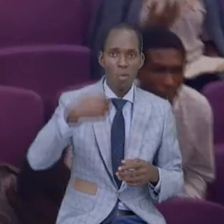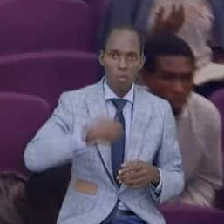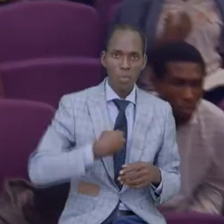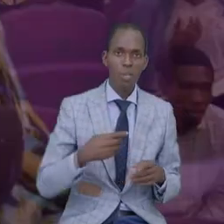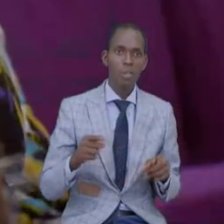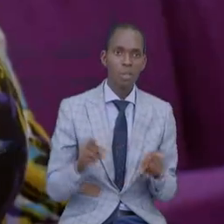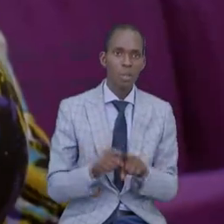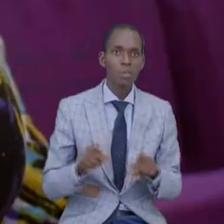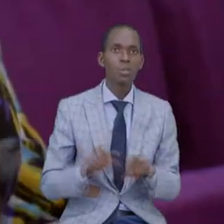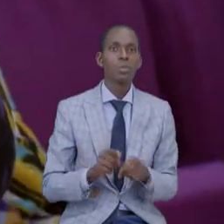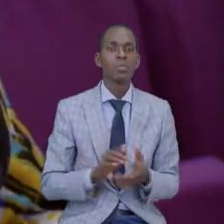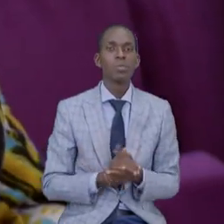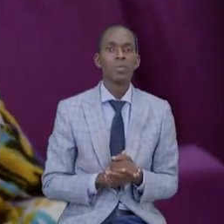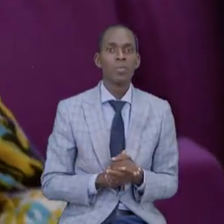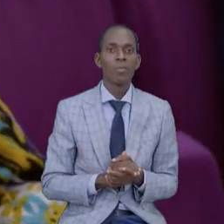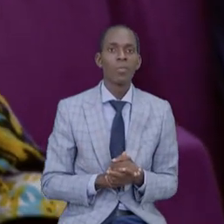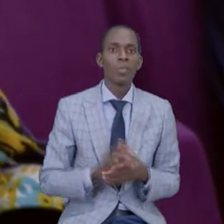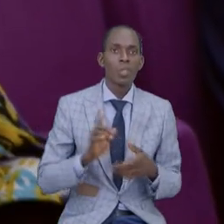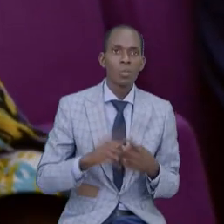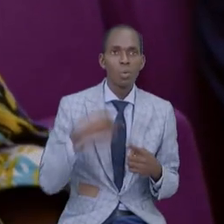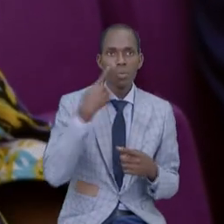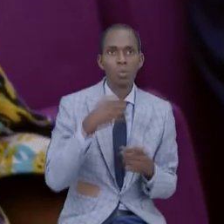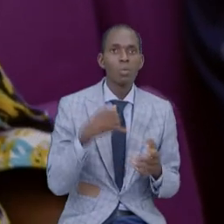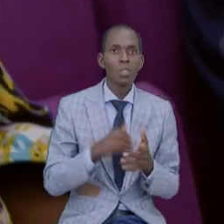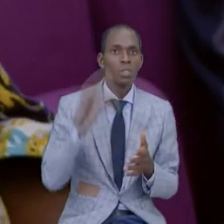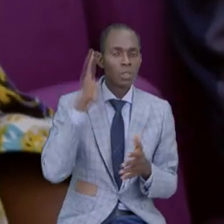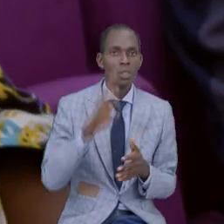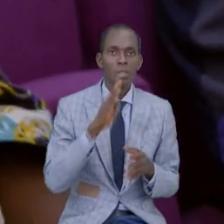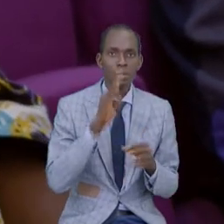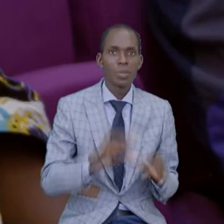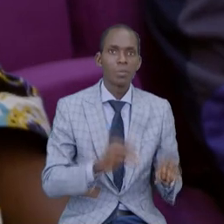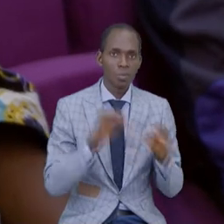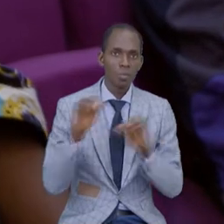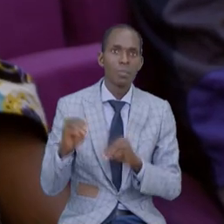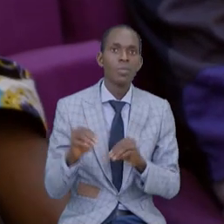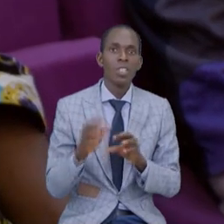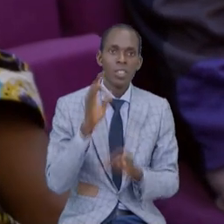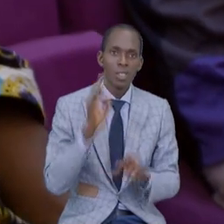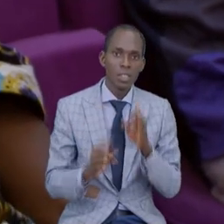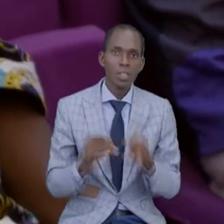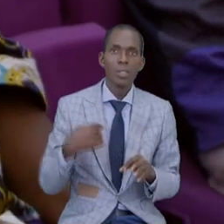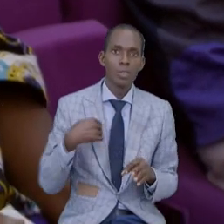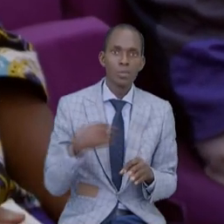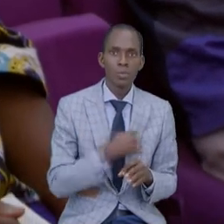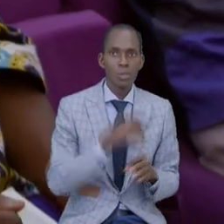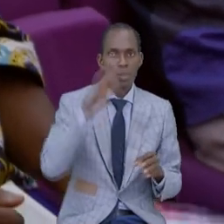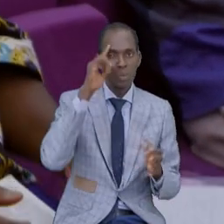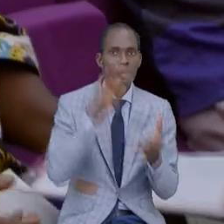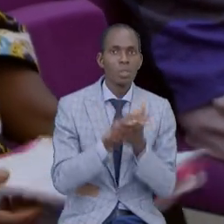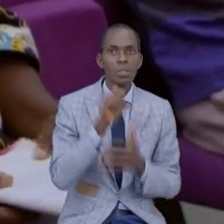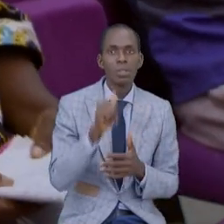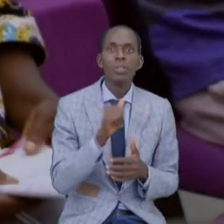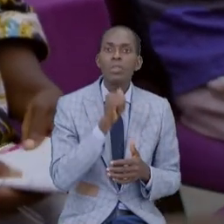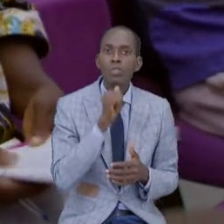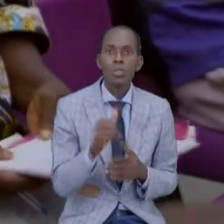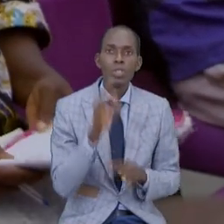also, to whom it shall be imputed, if we believe. Not if we